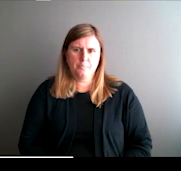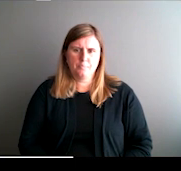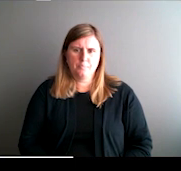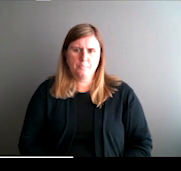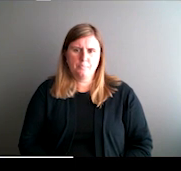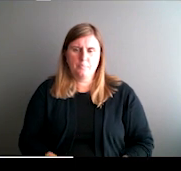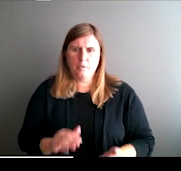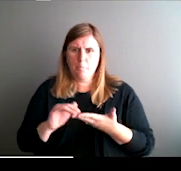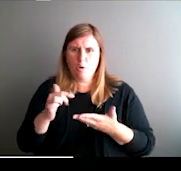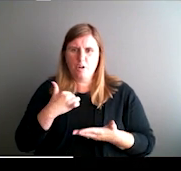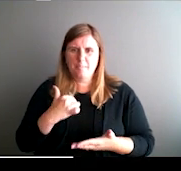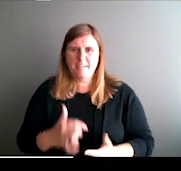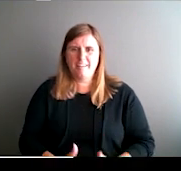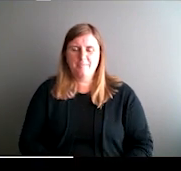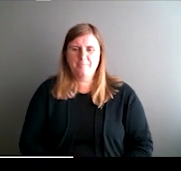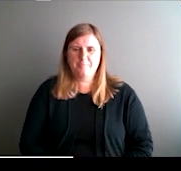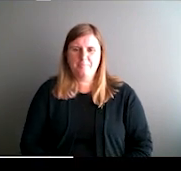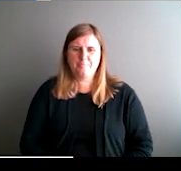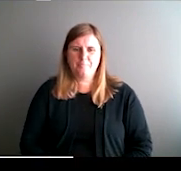Pardon me.